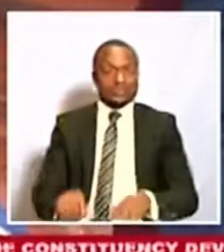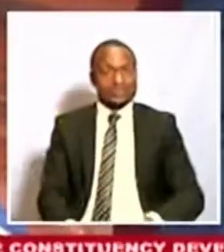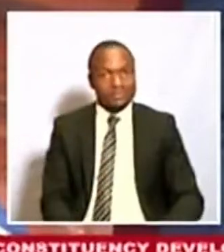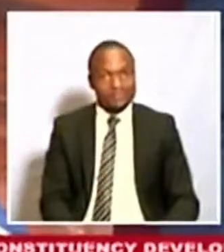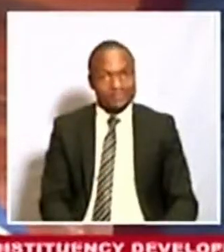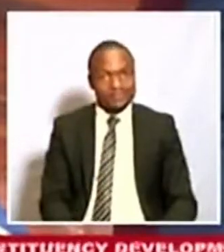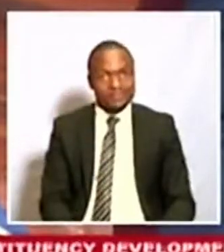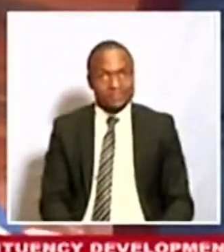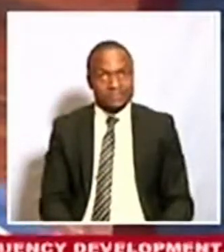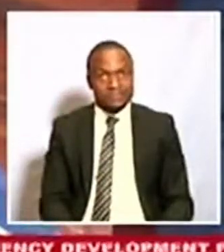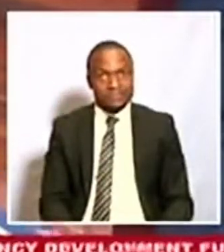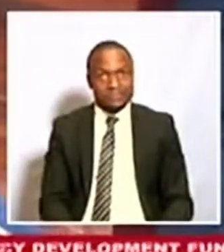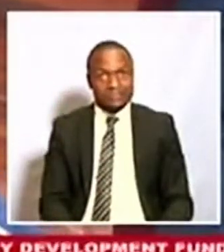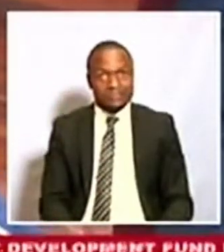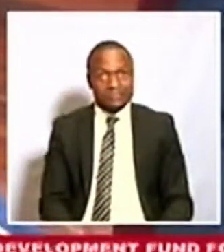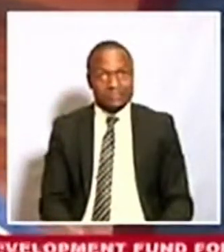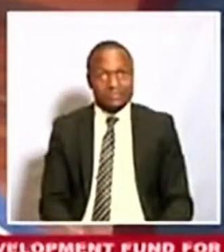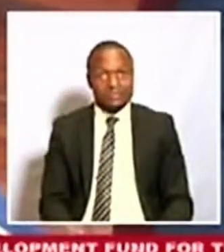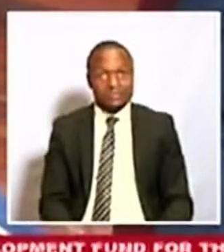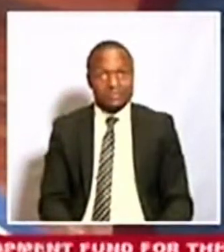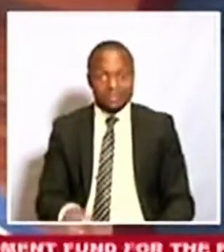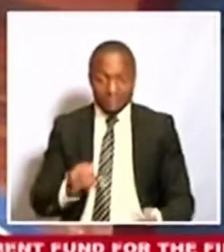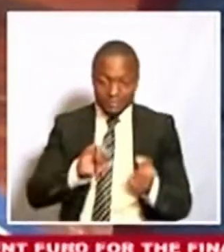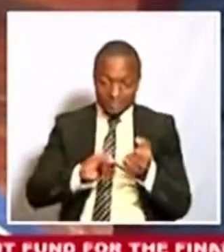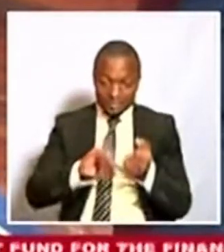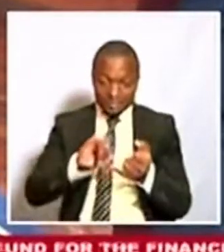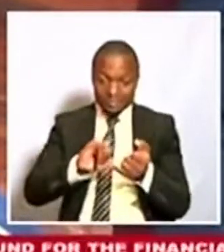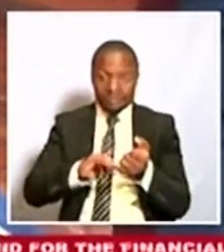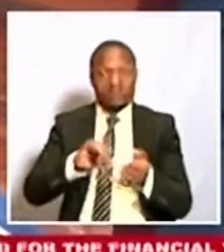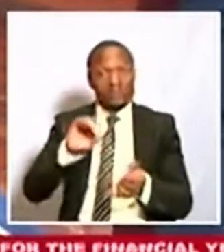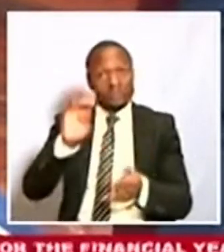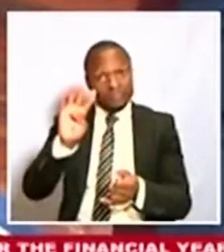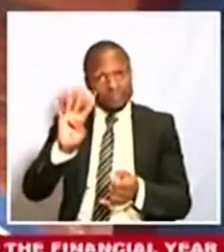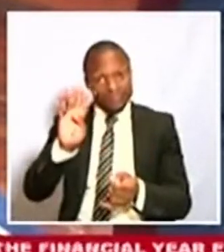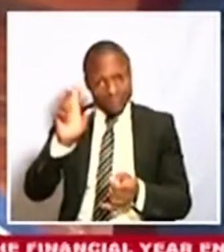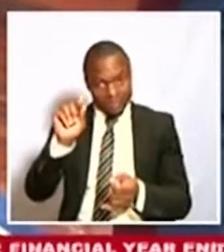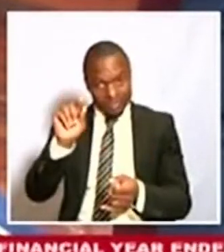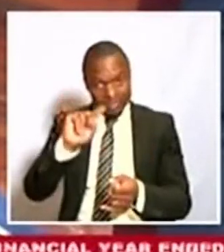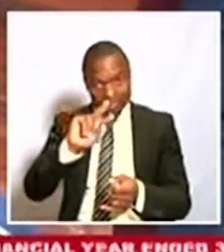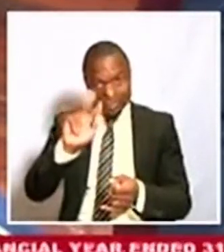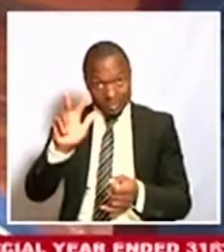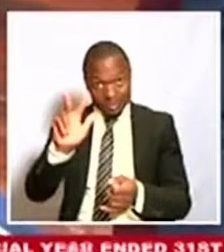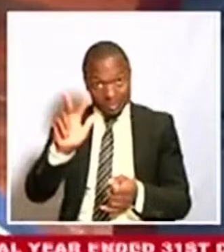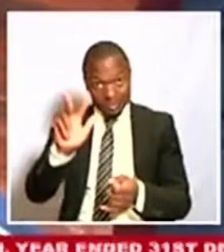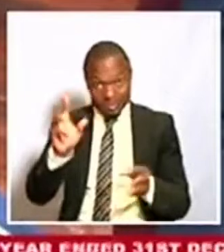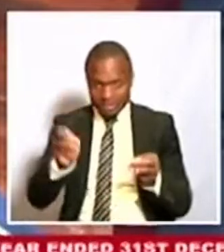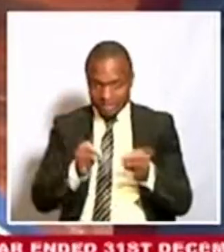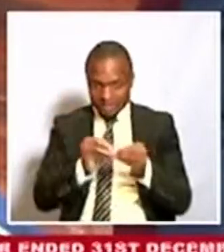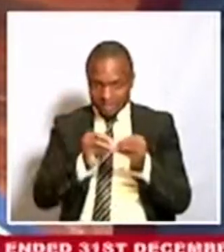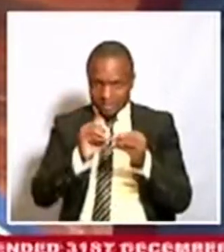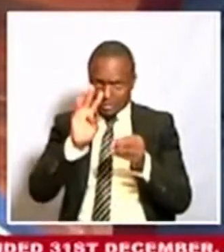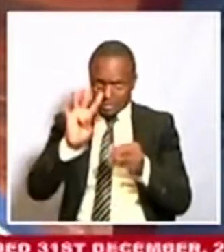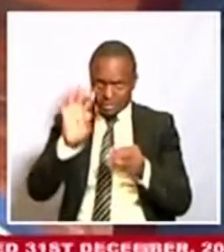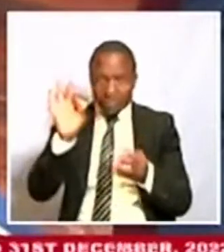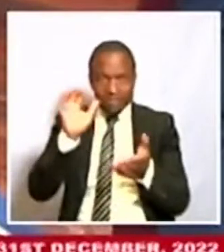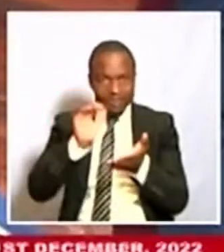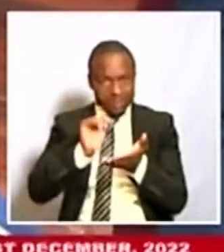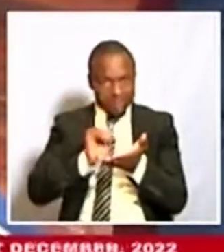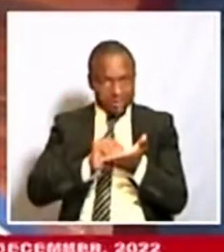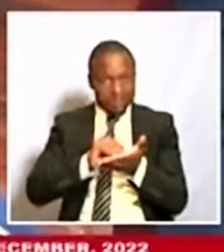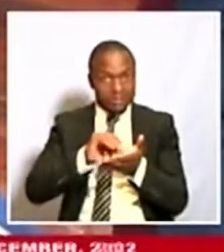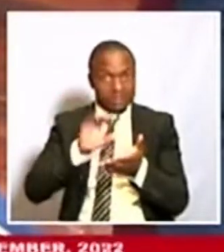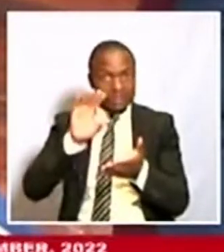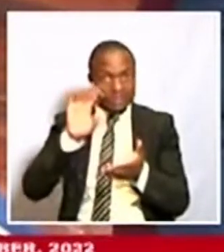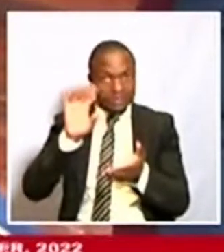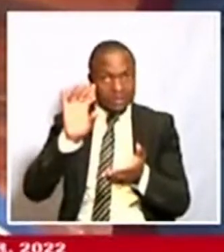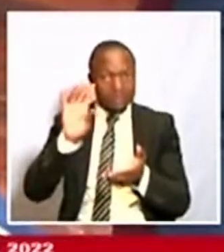As at September 4th, 2023, an amount of 49,868